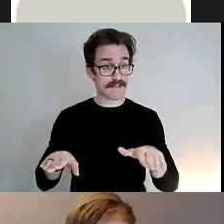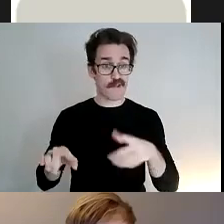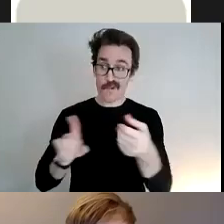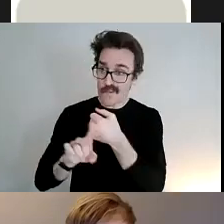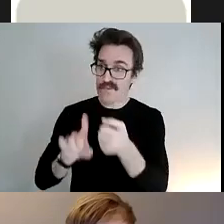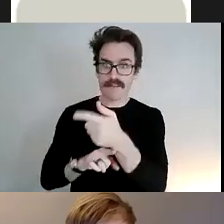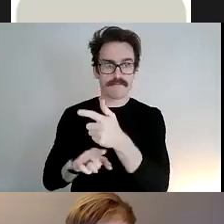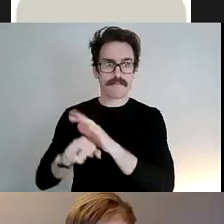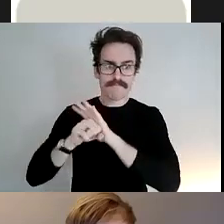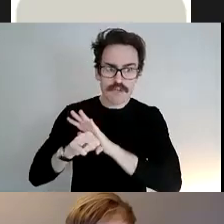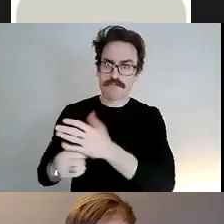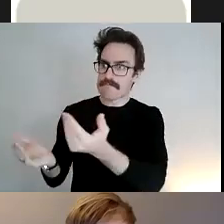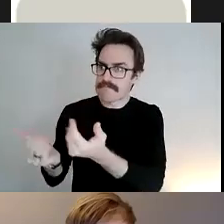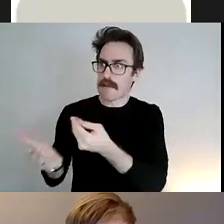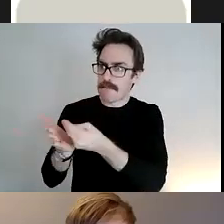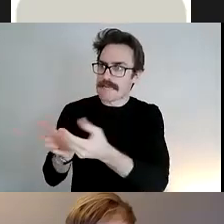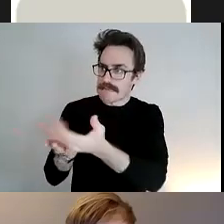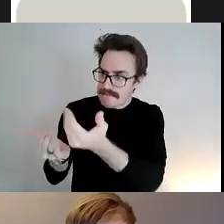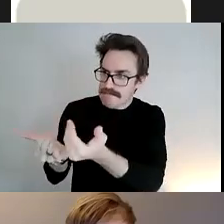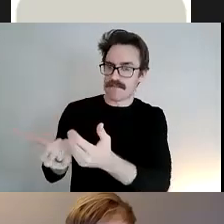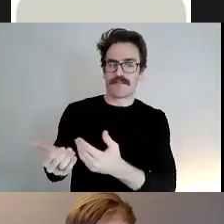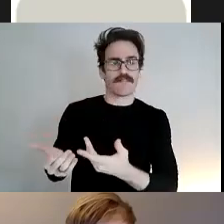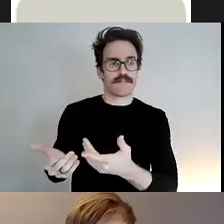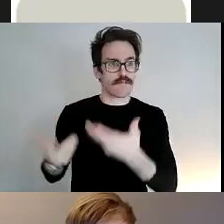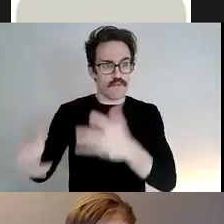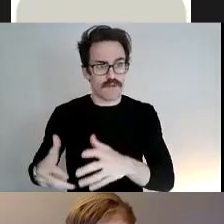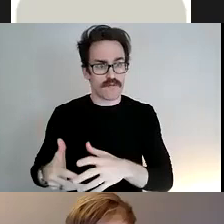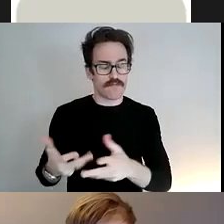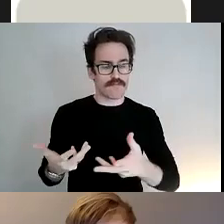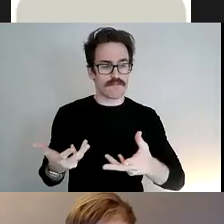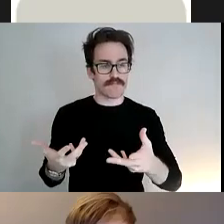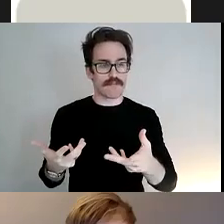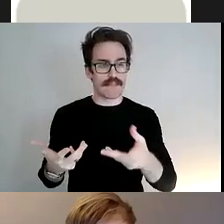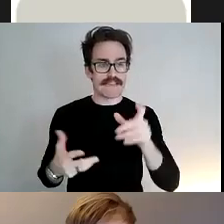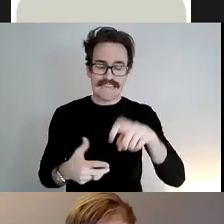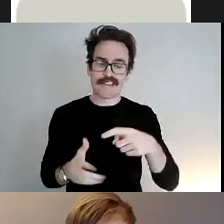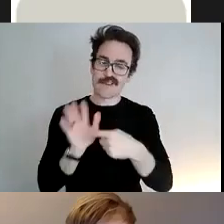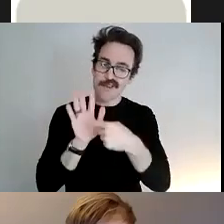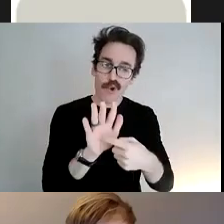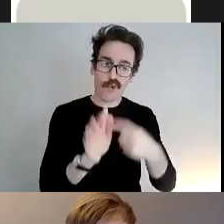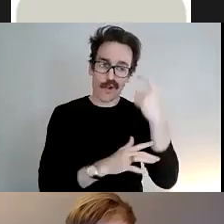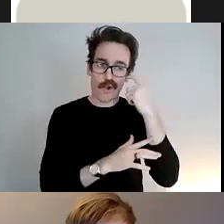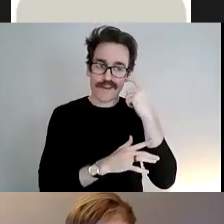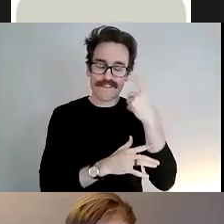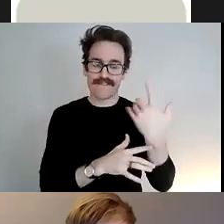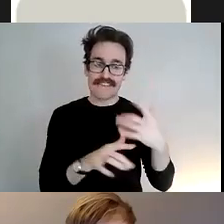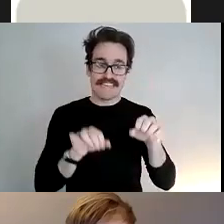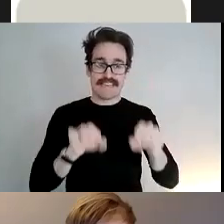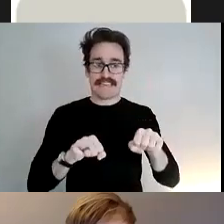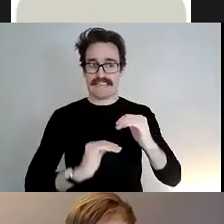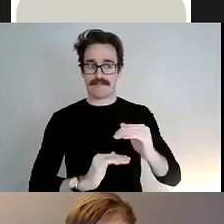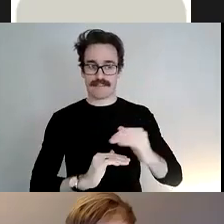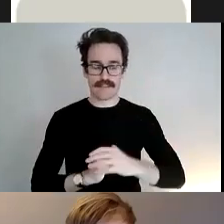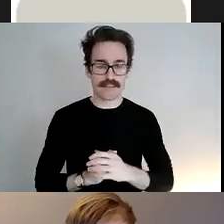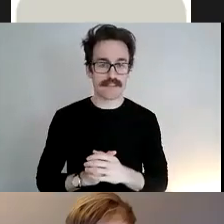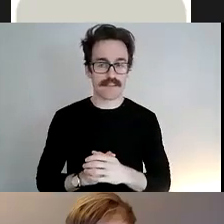them to give them money and they don't want to. And again, there needs to be some cognitive incapacity. I know this is the Elder Abuse Ontario